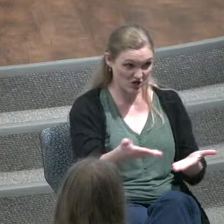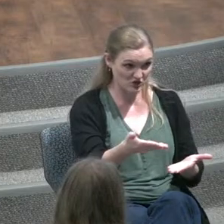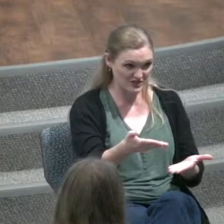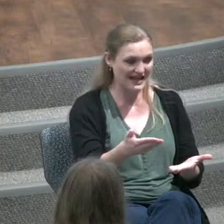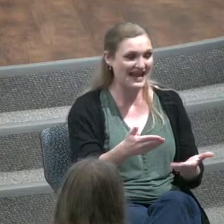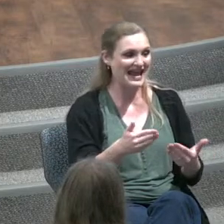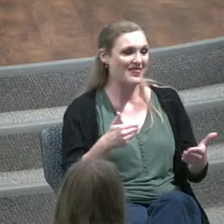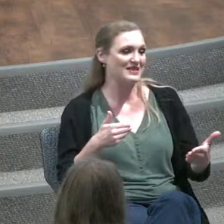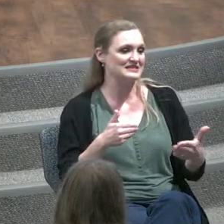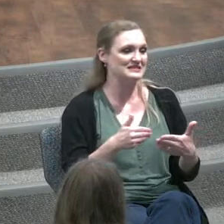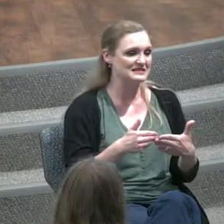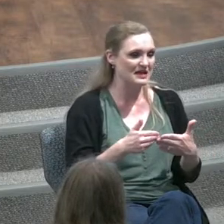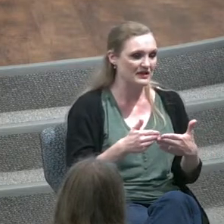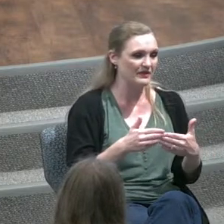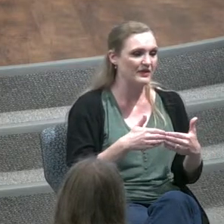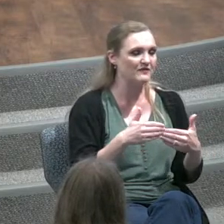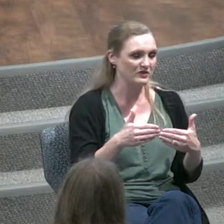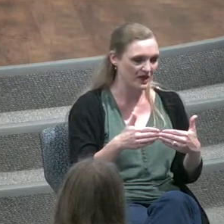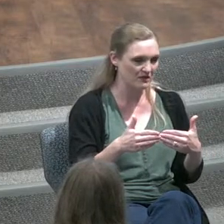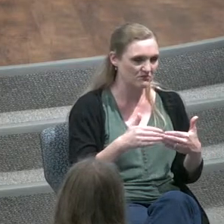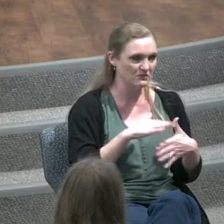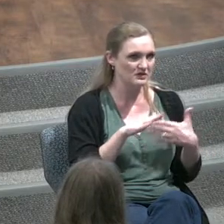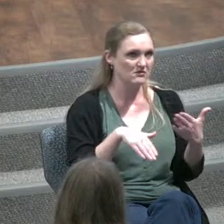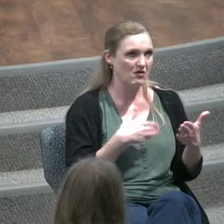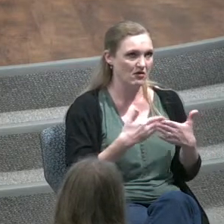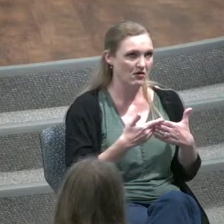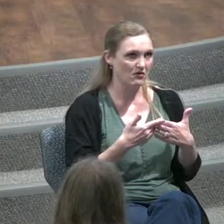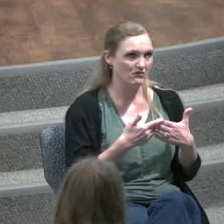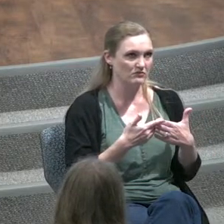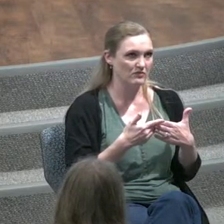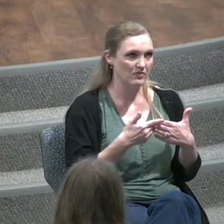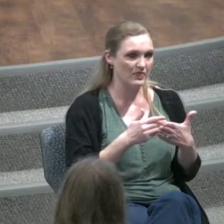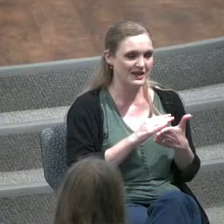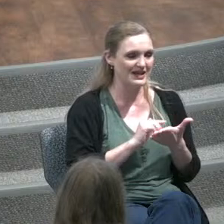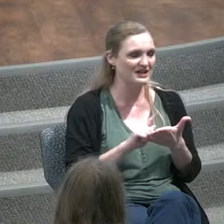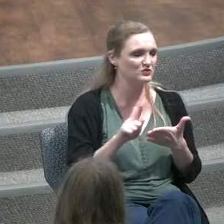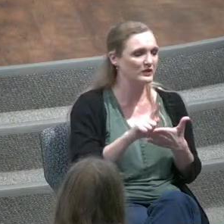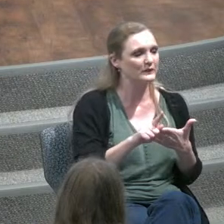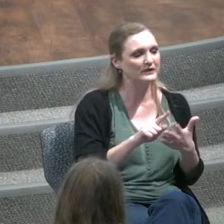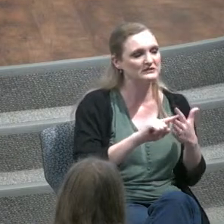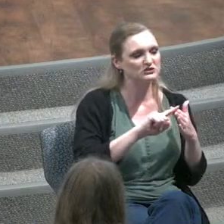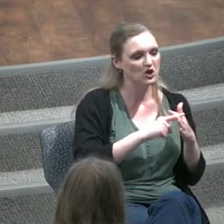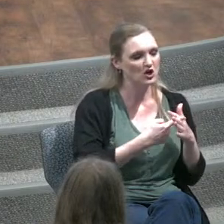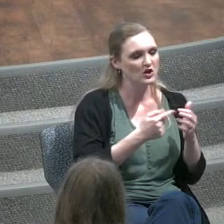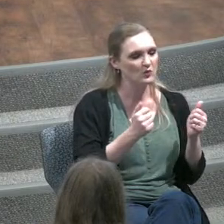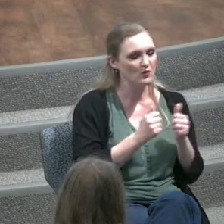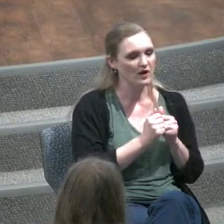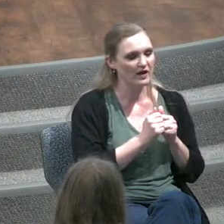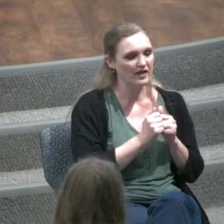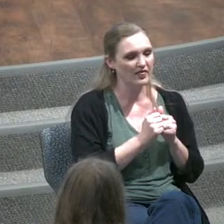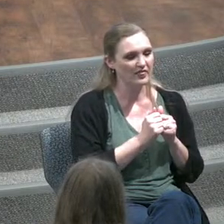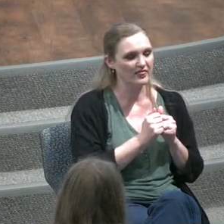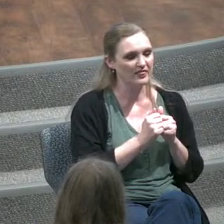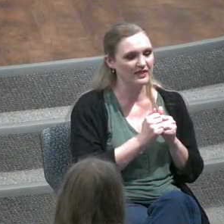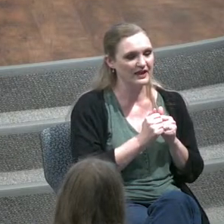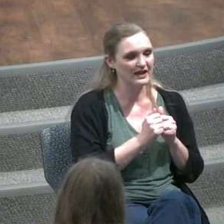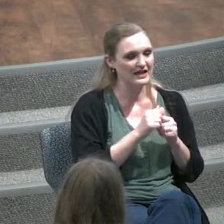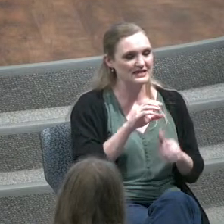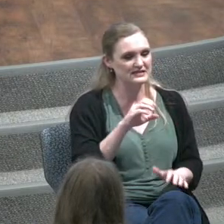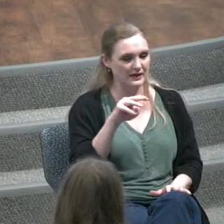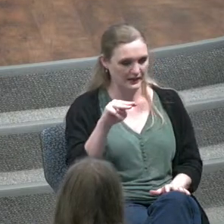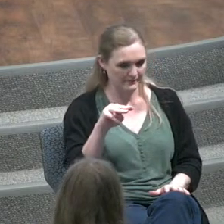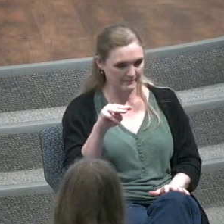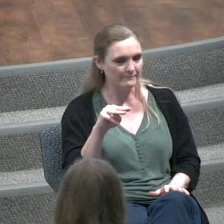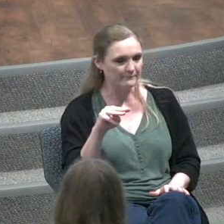and then since then, it's all, the next week we started off with